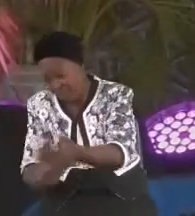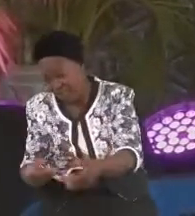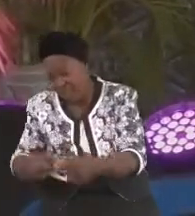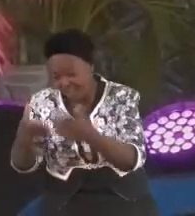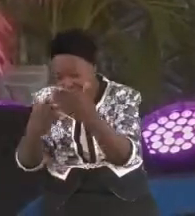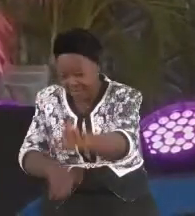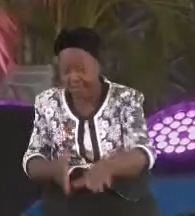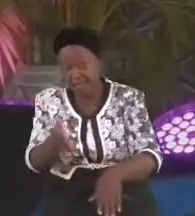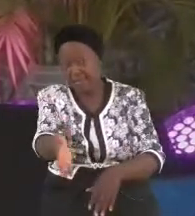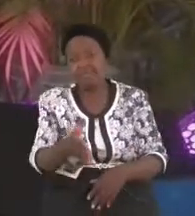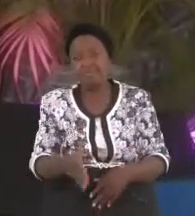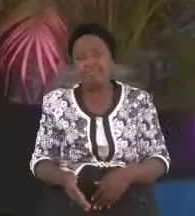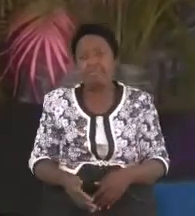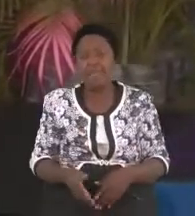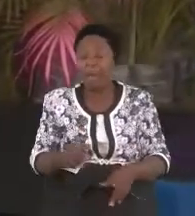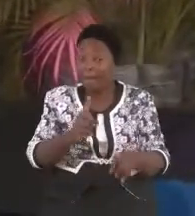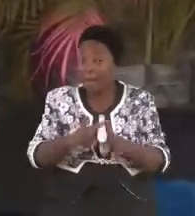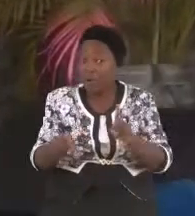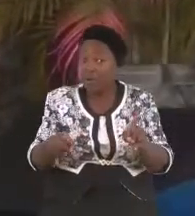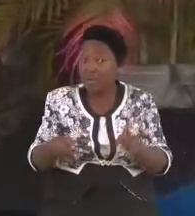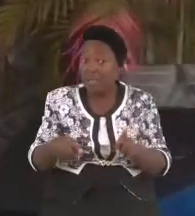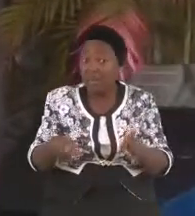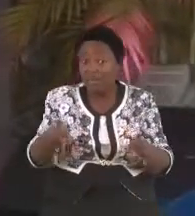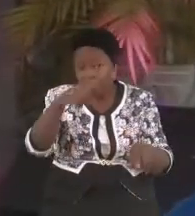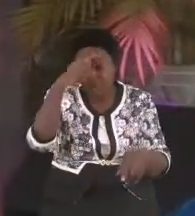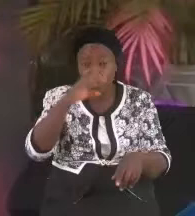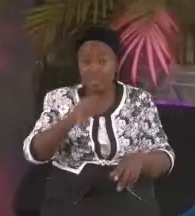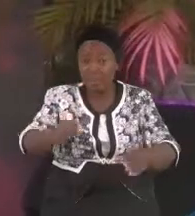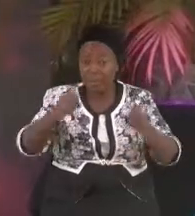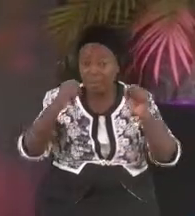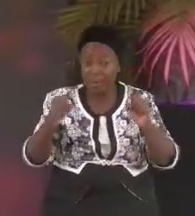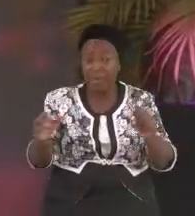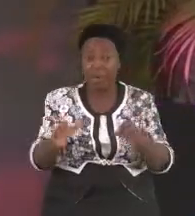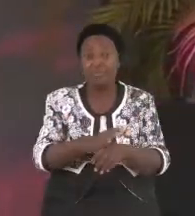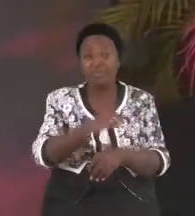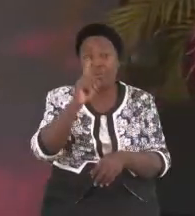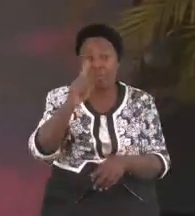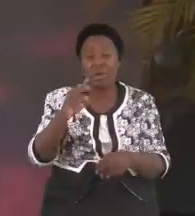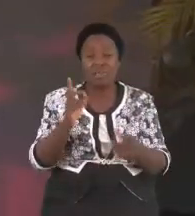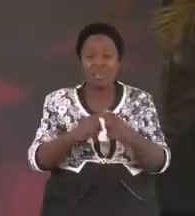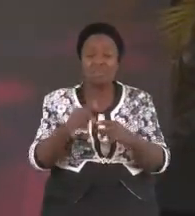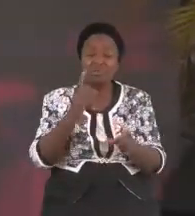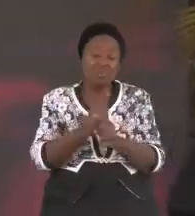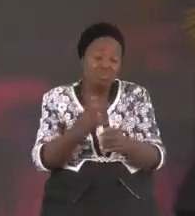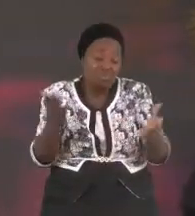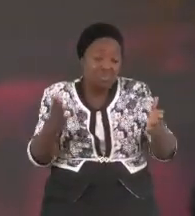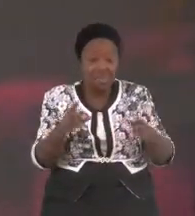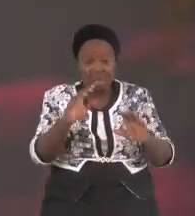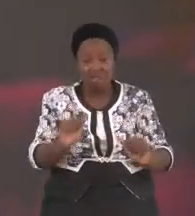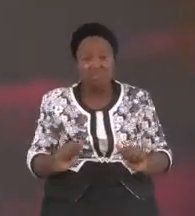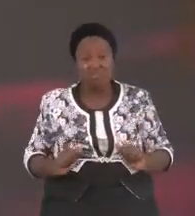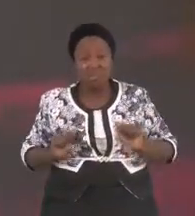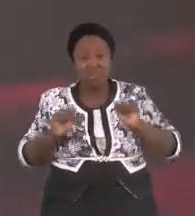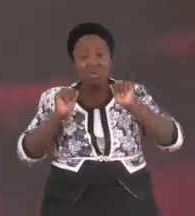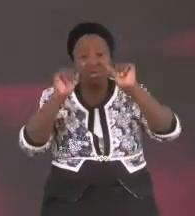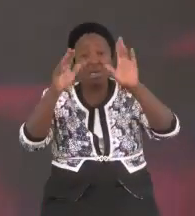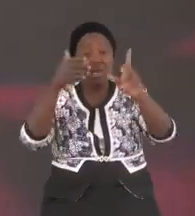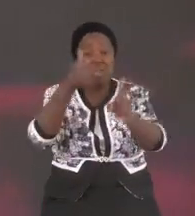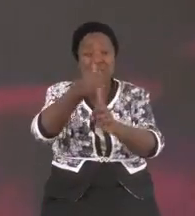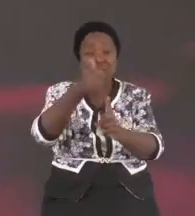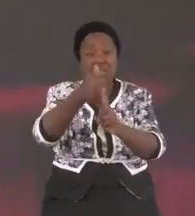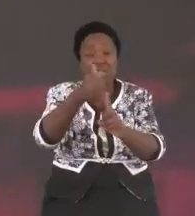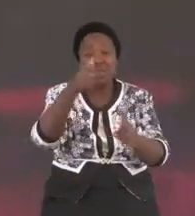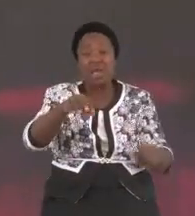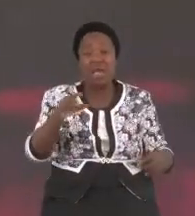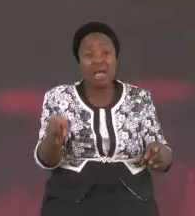But as the sovereign one, he voluntarily gave himself as our substitute